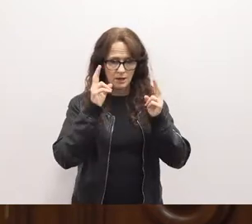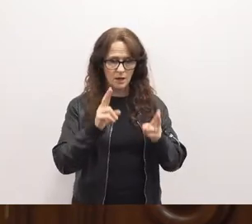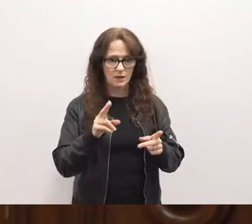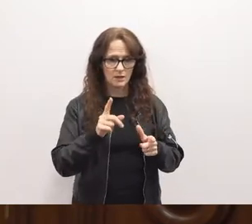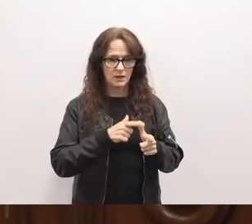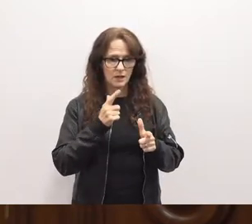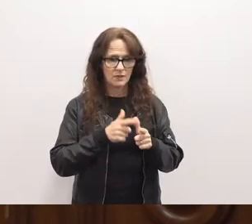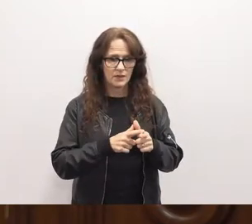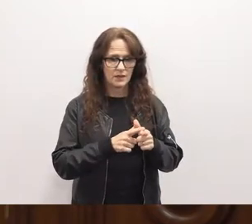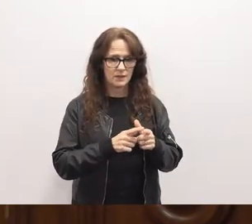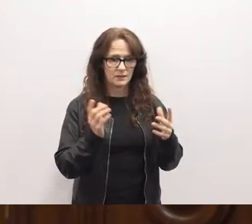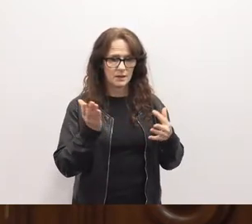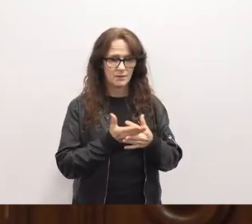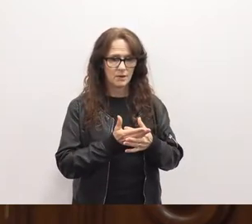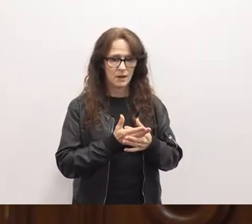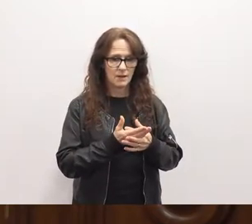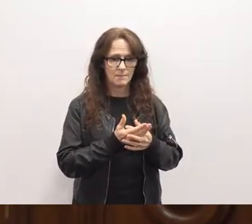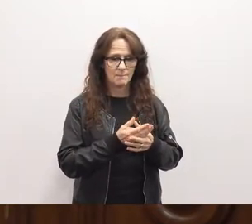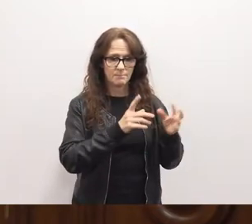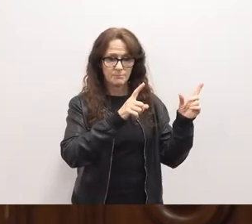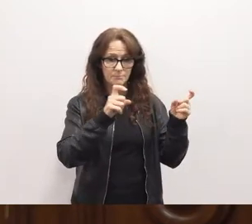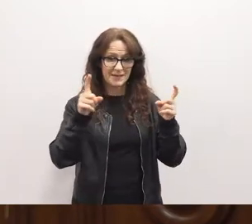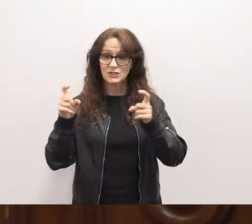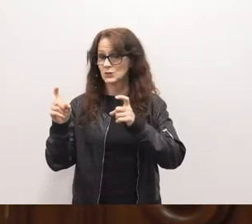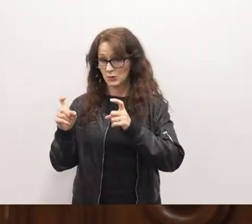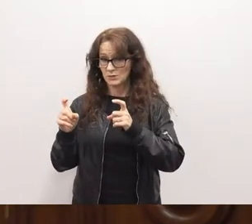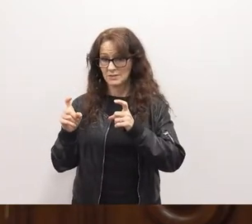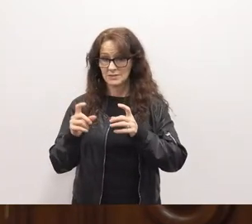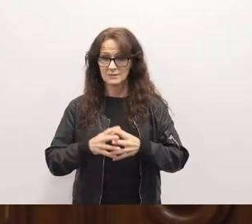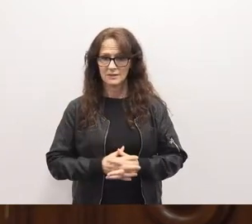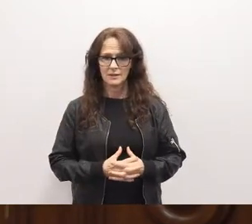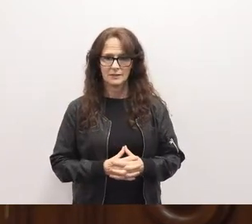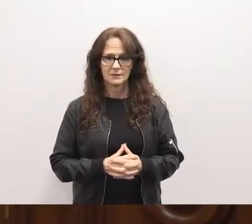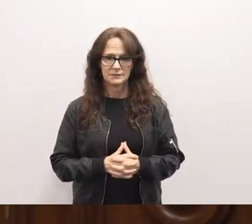then we'll take a little break to do pictures.